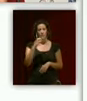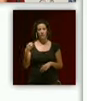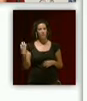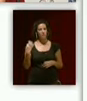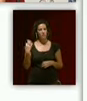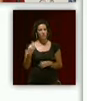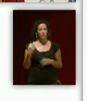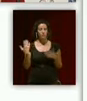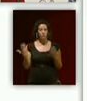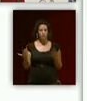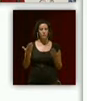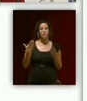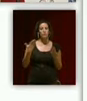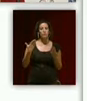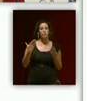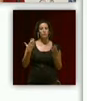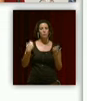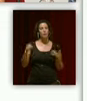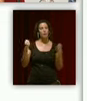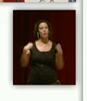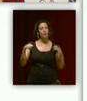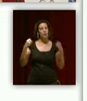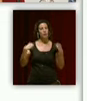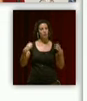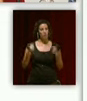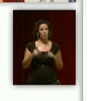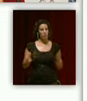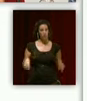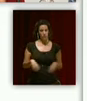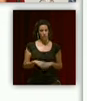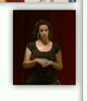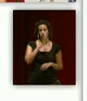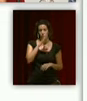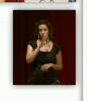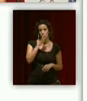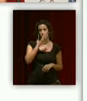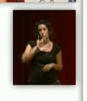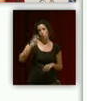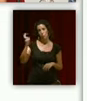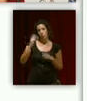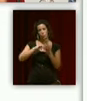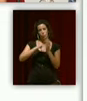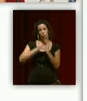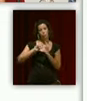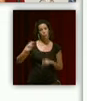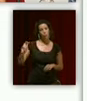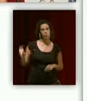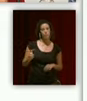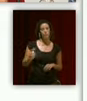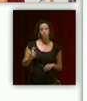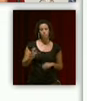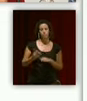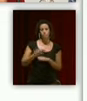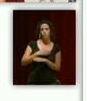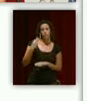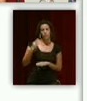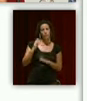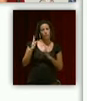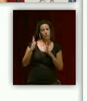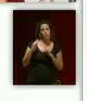So what is a BCI system based on P300? Well, it's a BCI system that